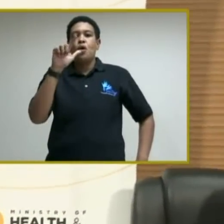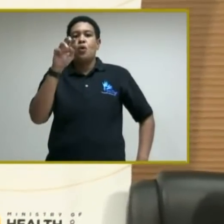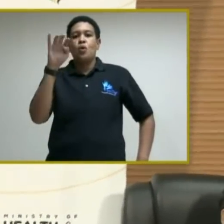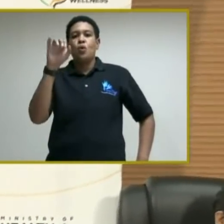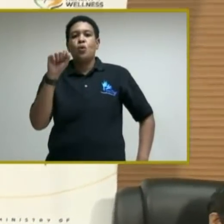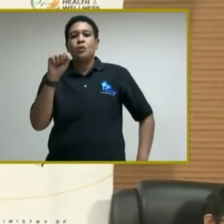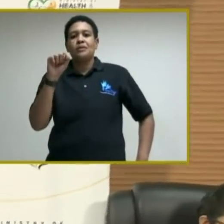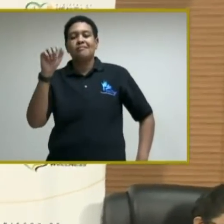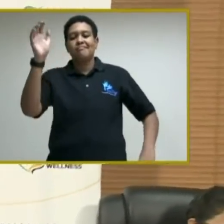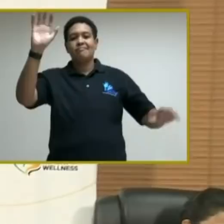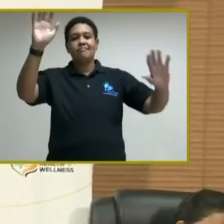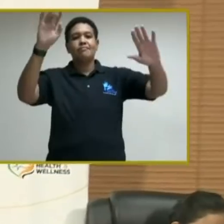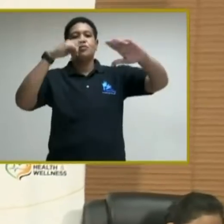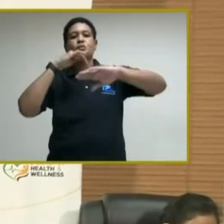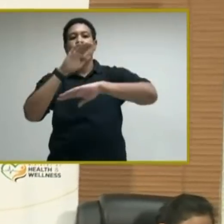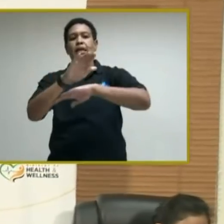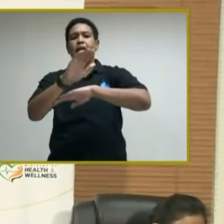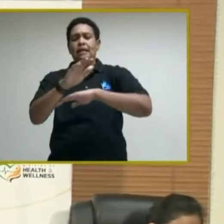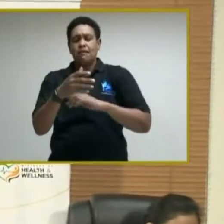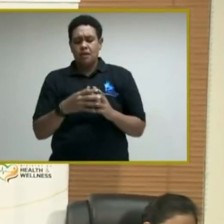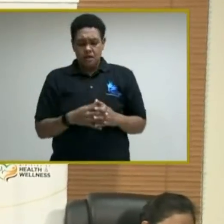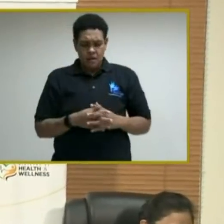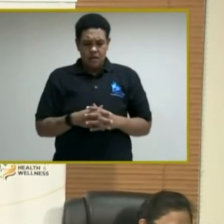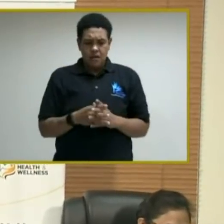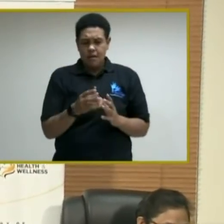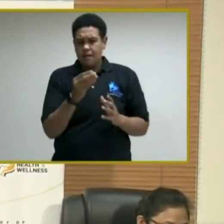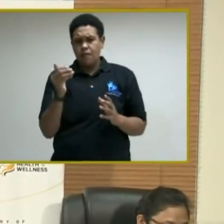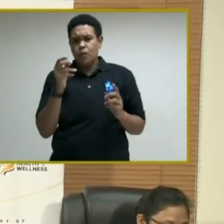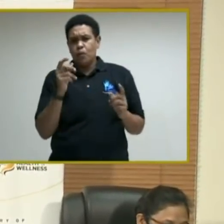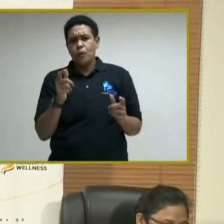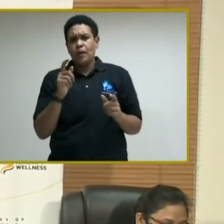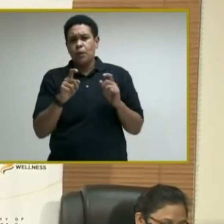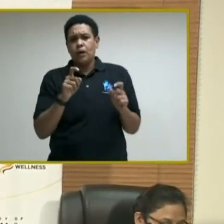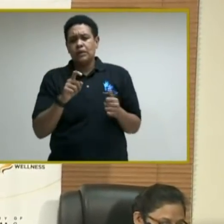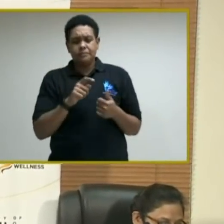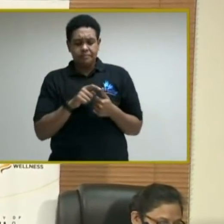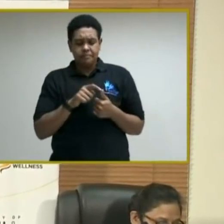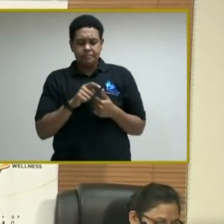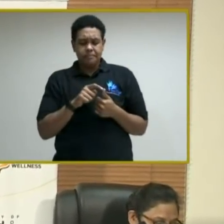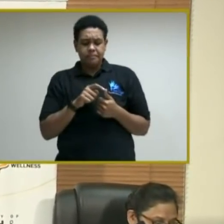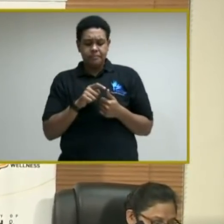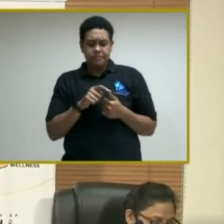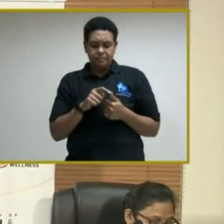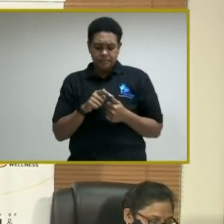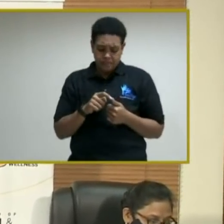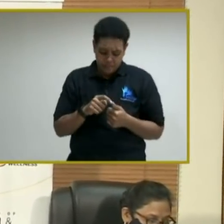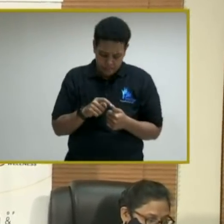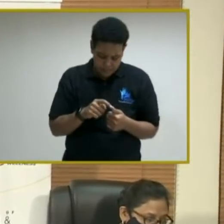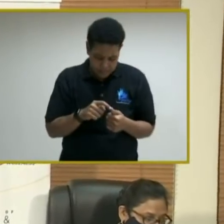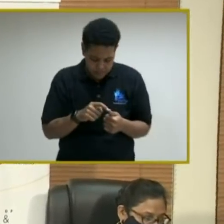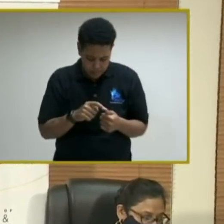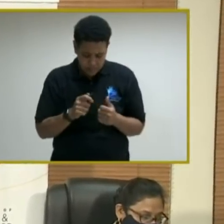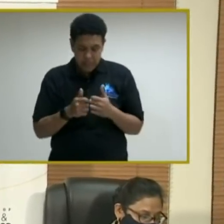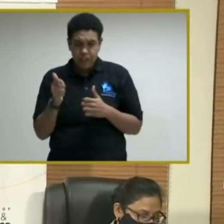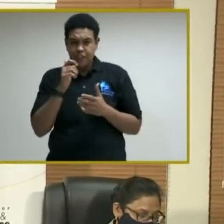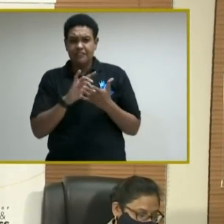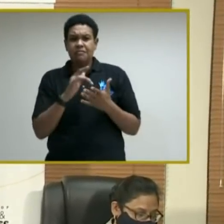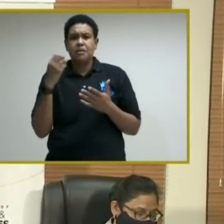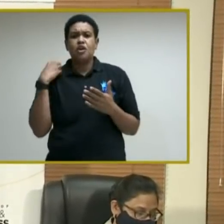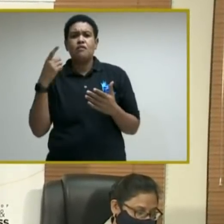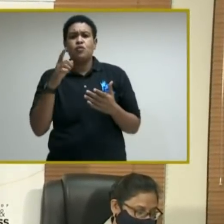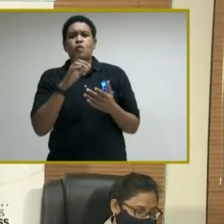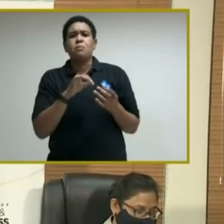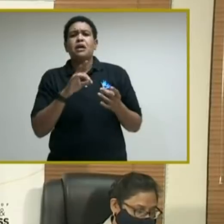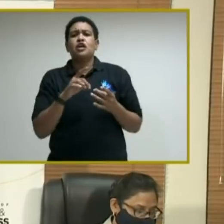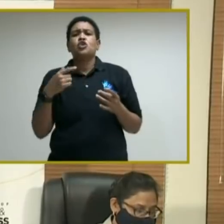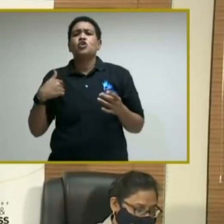Yes, good evening, everyone. A couple of quick questions. the CMO, you mentioned that the